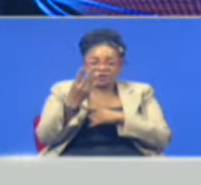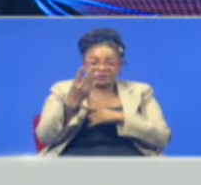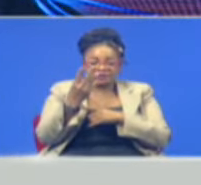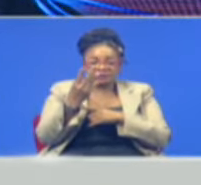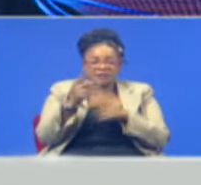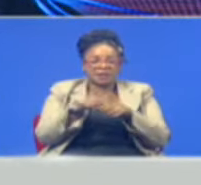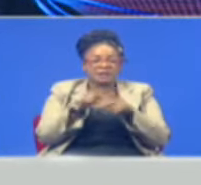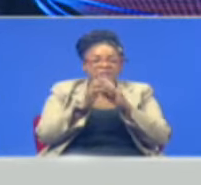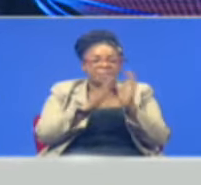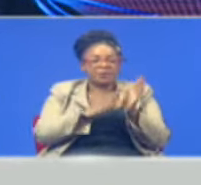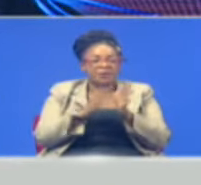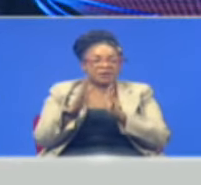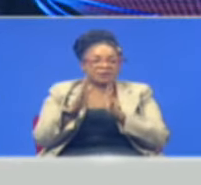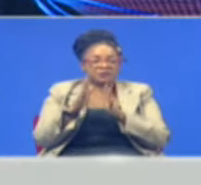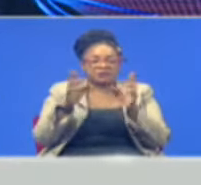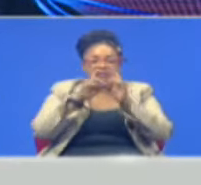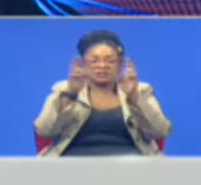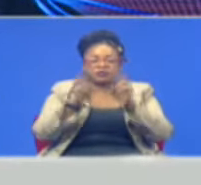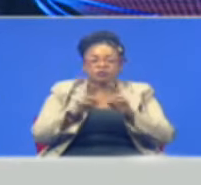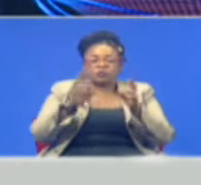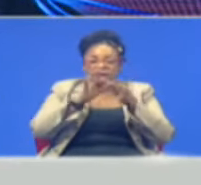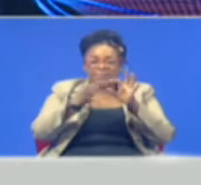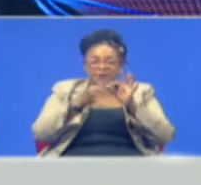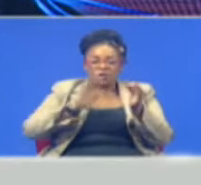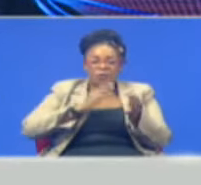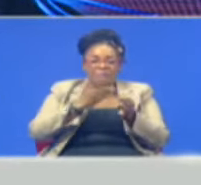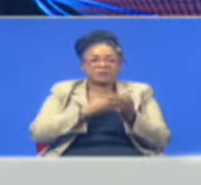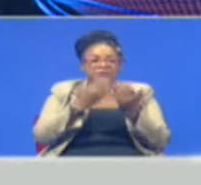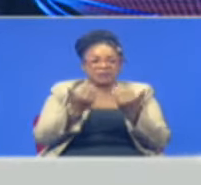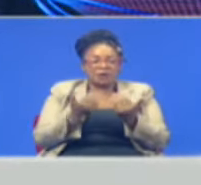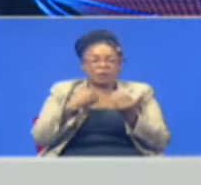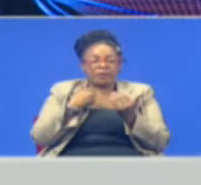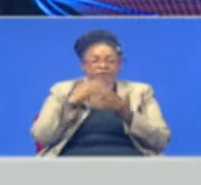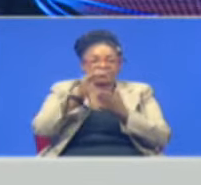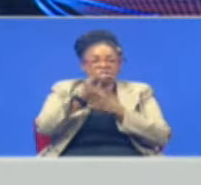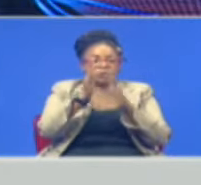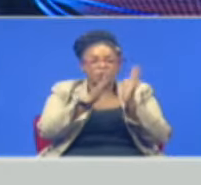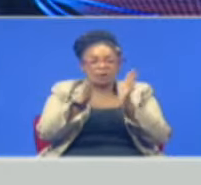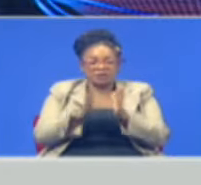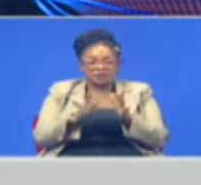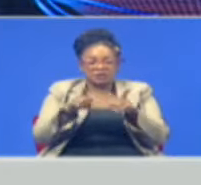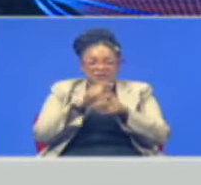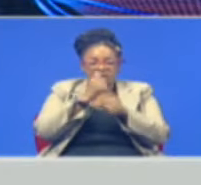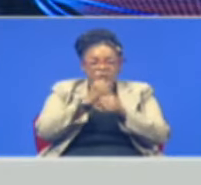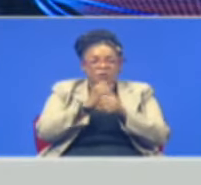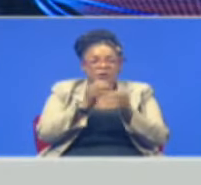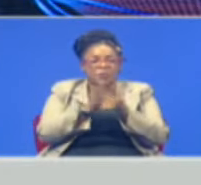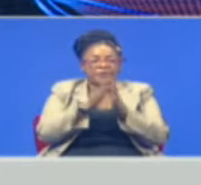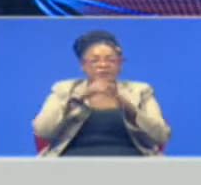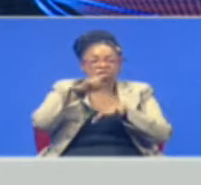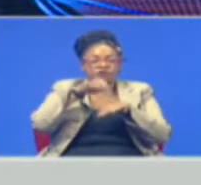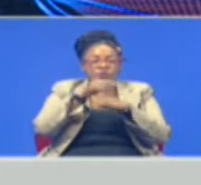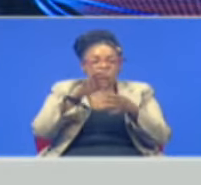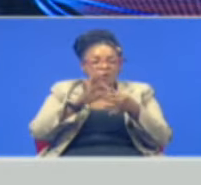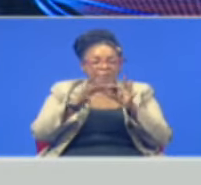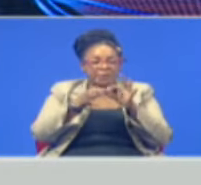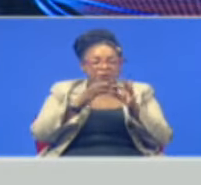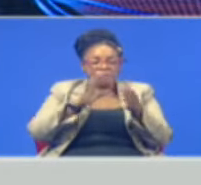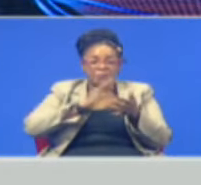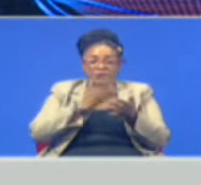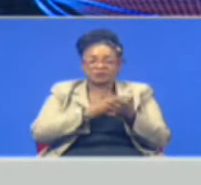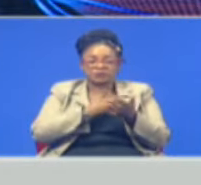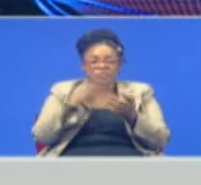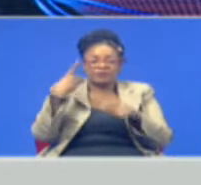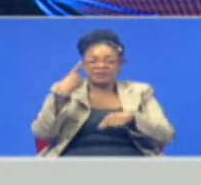planned. The International Olympic Committee has lauded the organizers even as it works with National Olympic Committees to